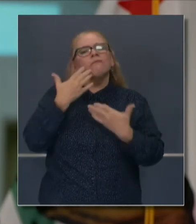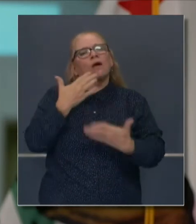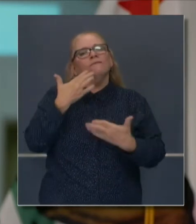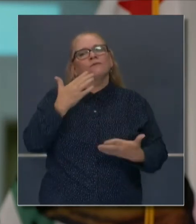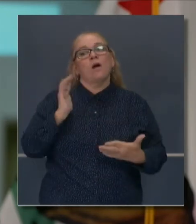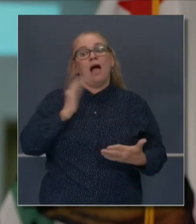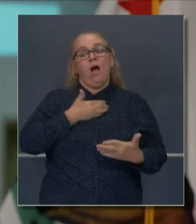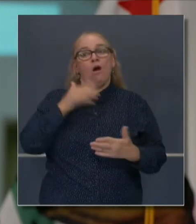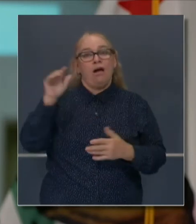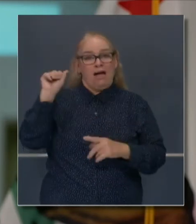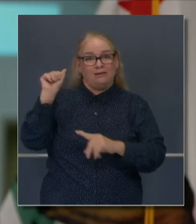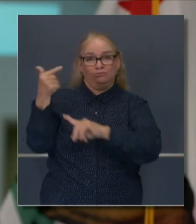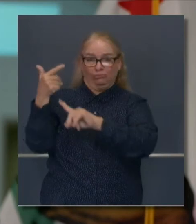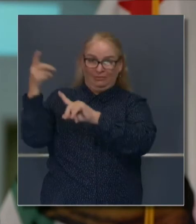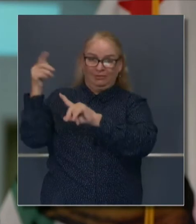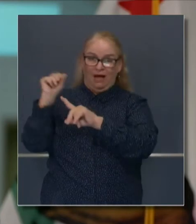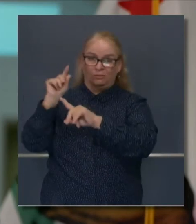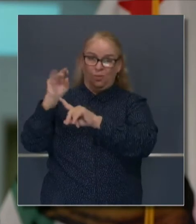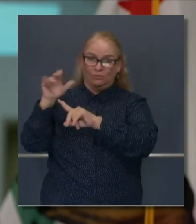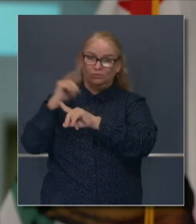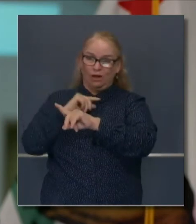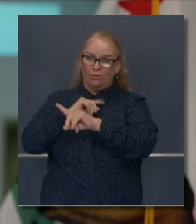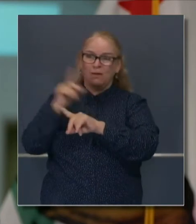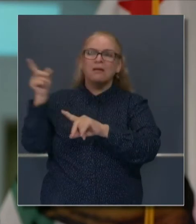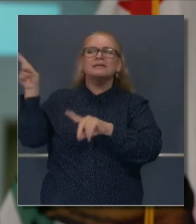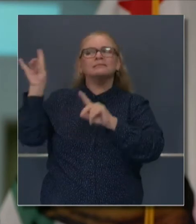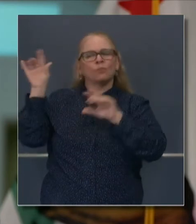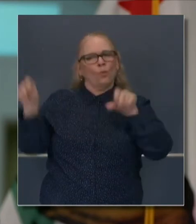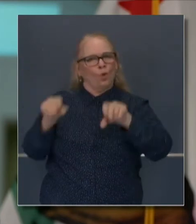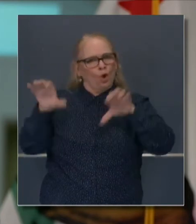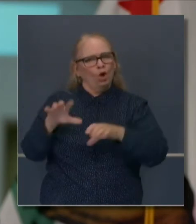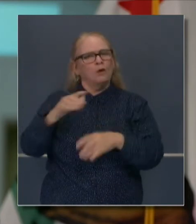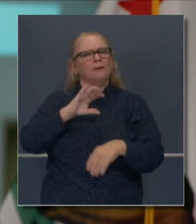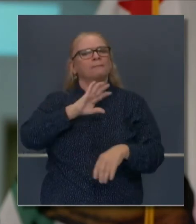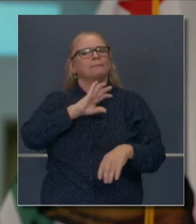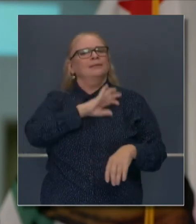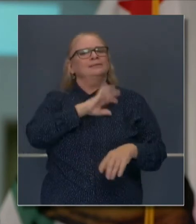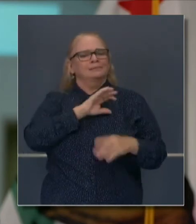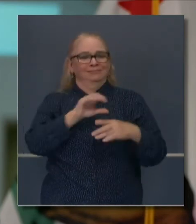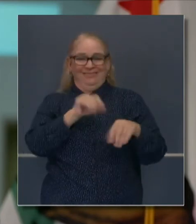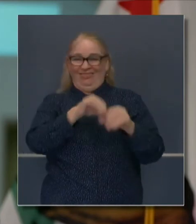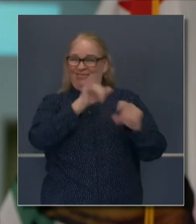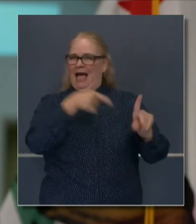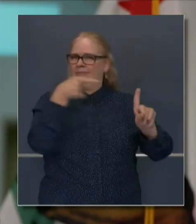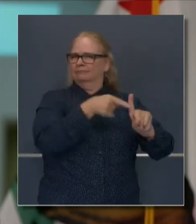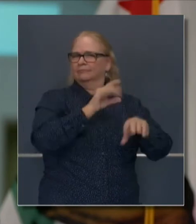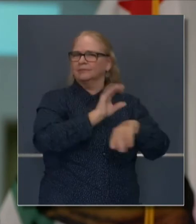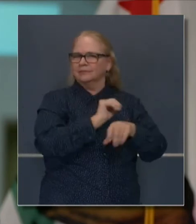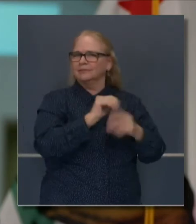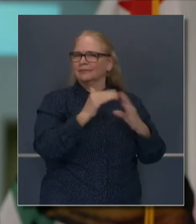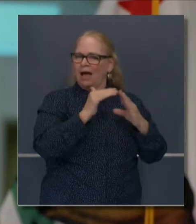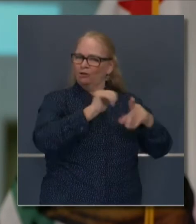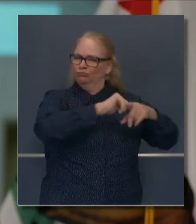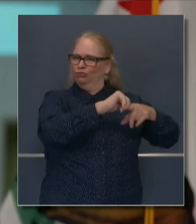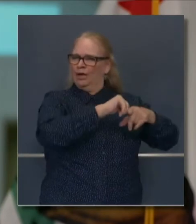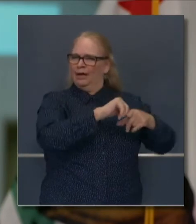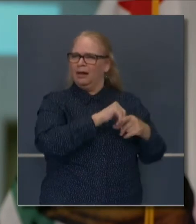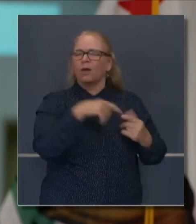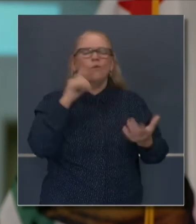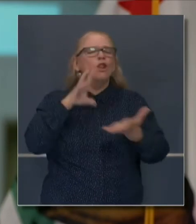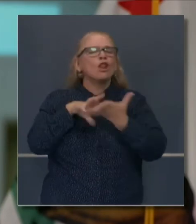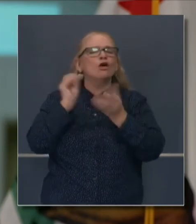forward as it relates to police practices in that jurisdiction. And so we'll have more to say, hopefully very